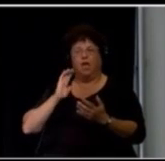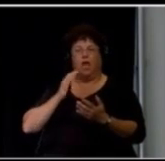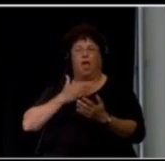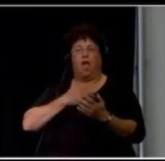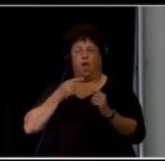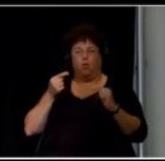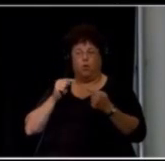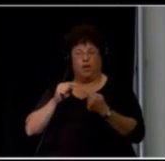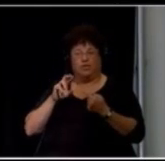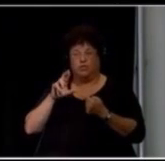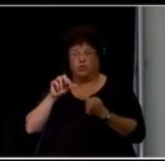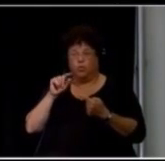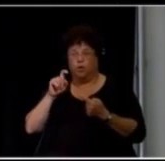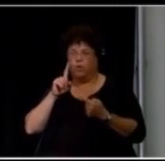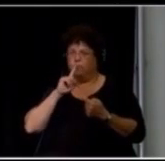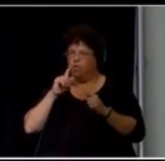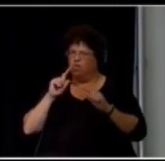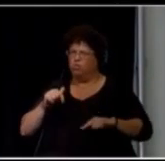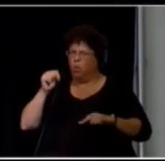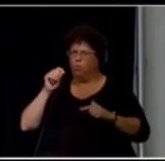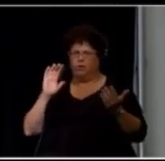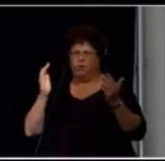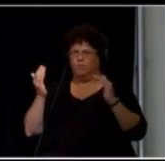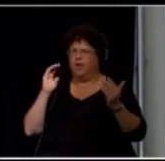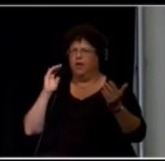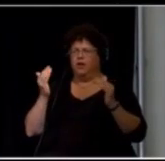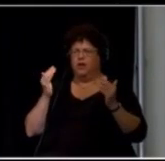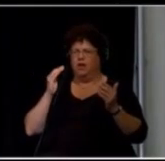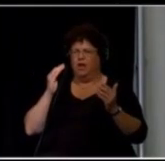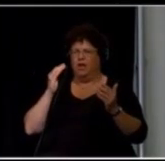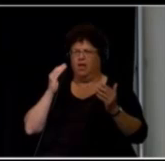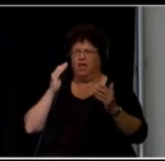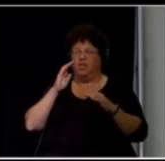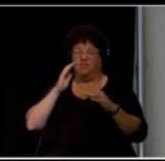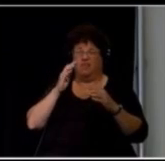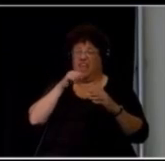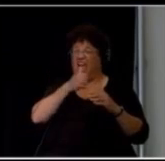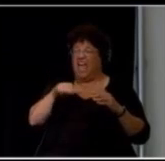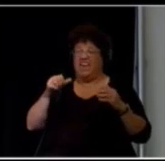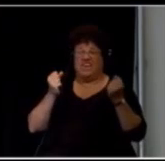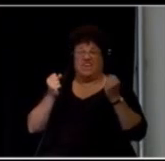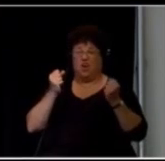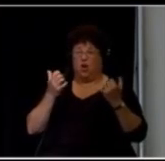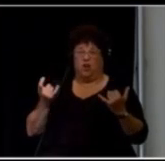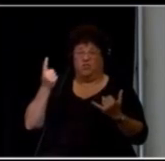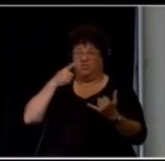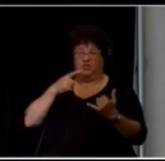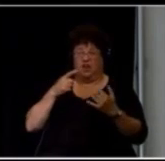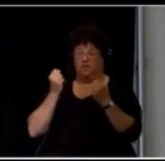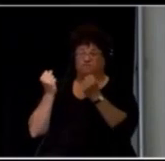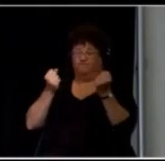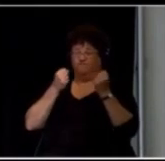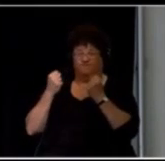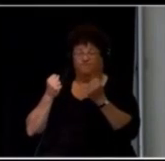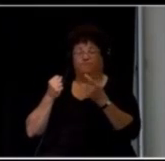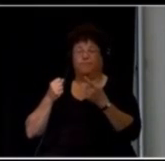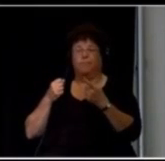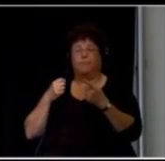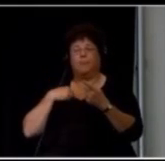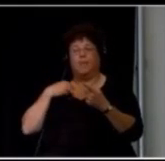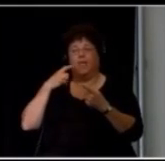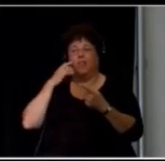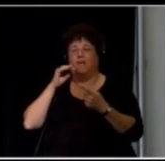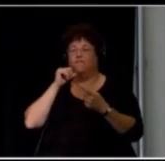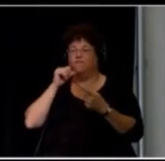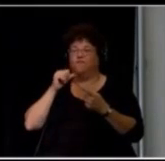our injury rate is substantially lower than I think maybe any car on the road. But certainly, if